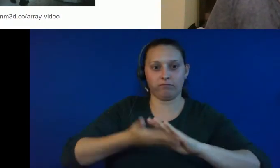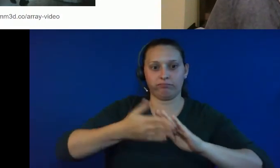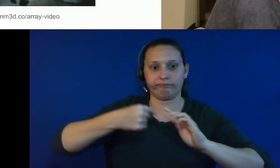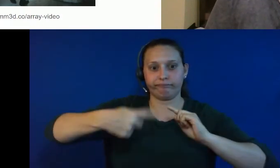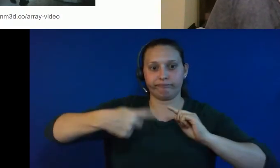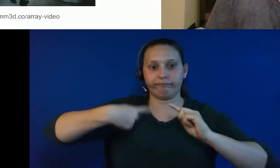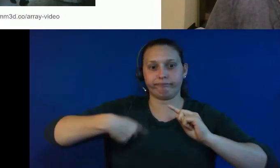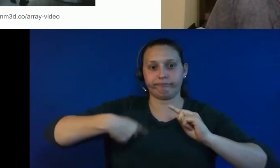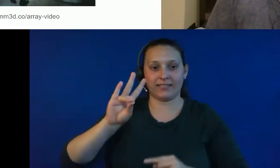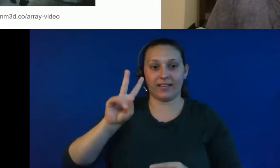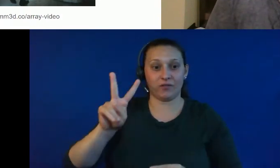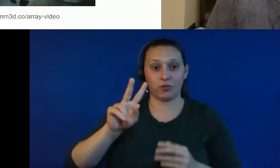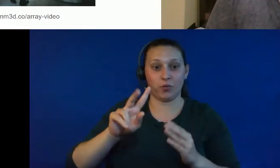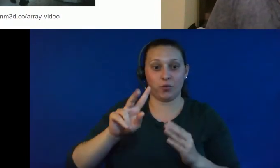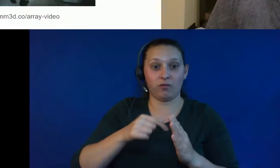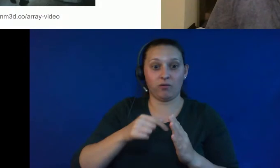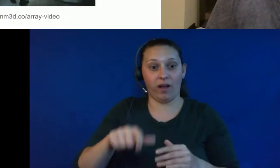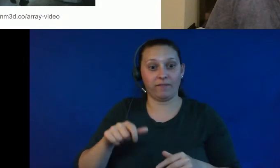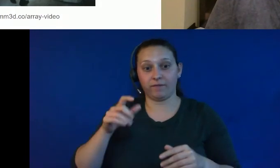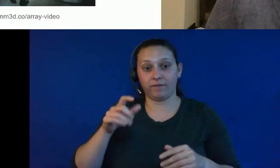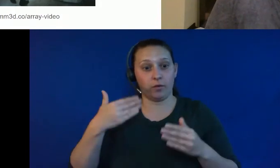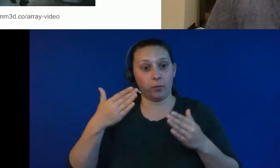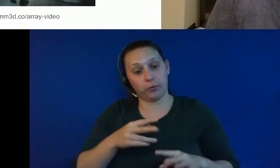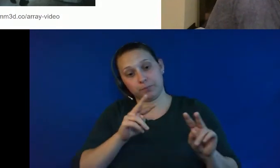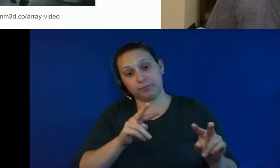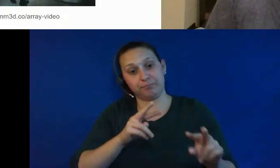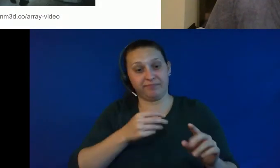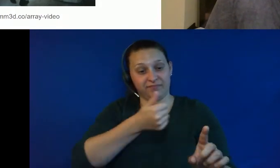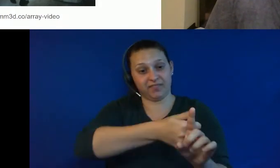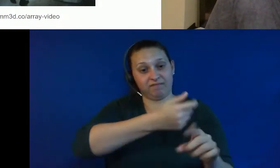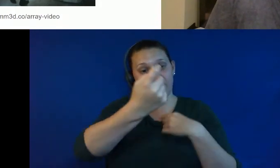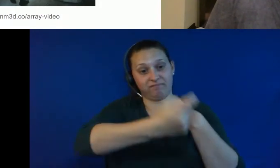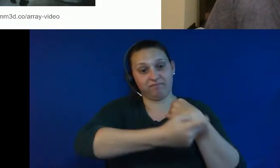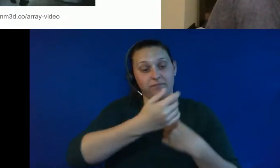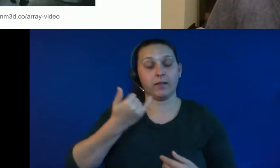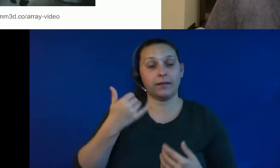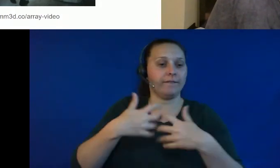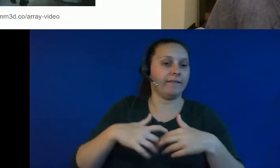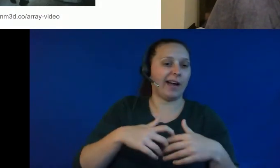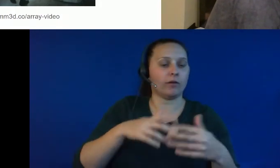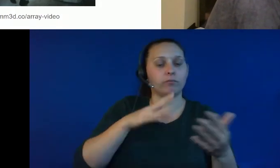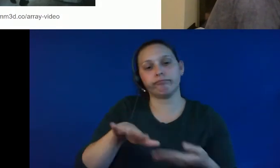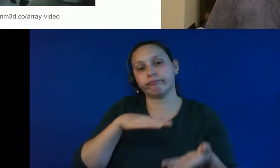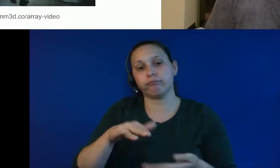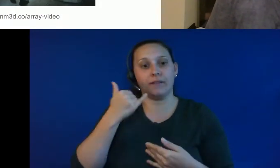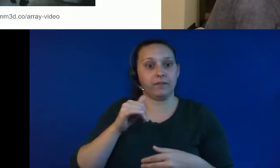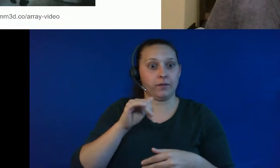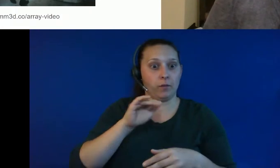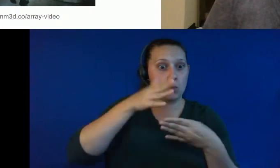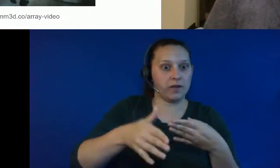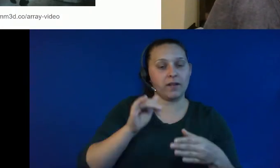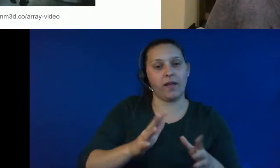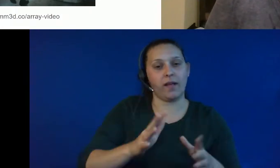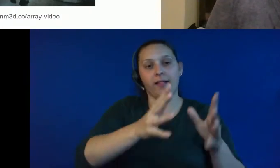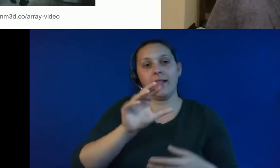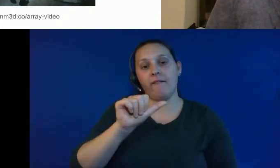any operator influence on it. So if you're in a factory, you need to run something over the weekend, you can put an array on, set